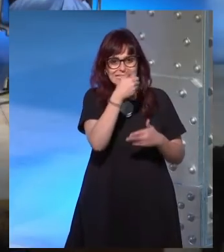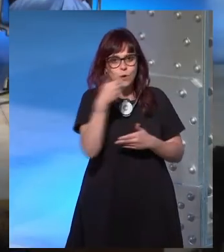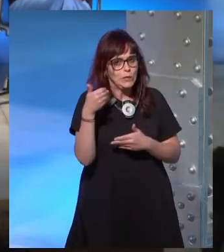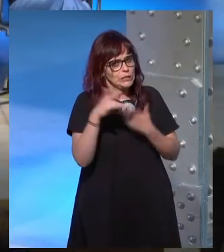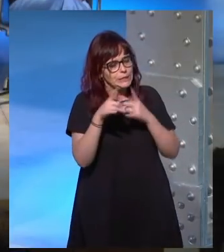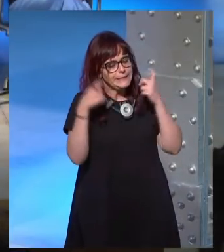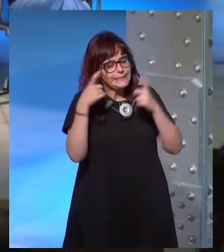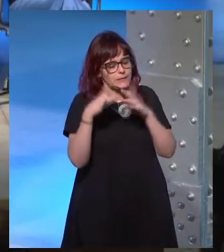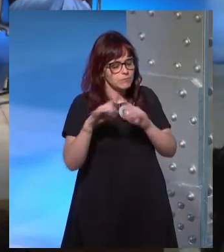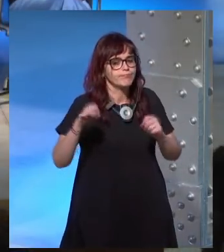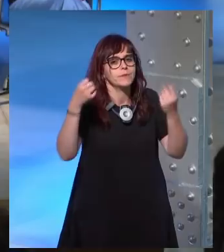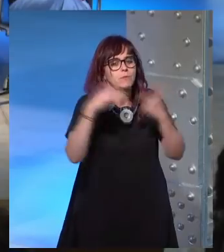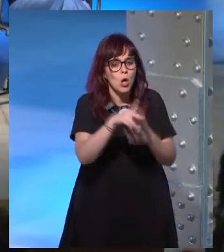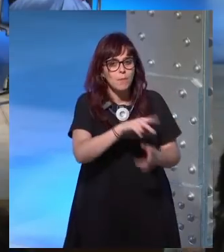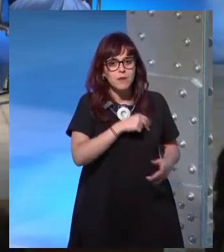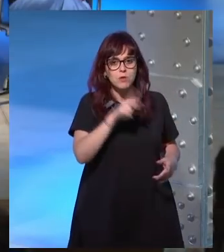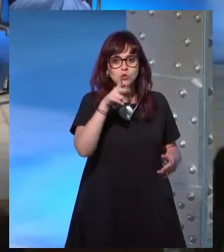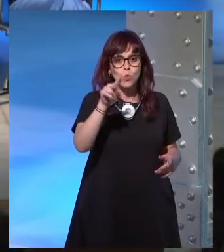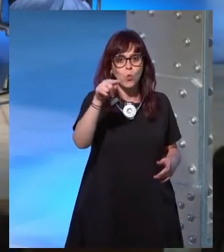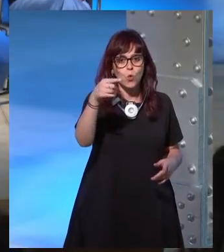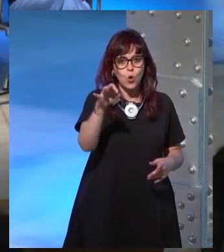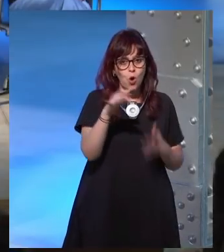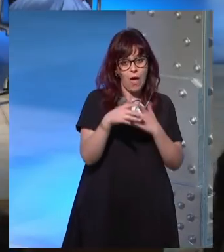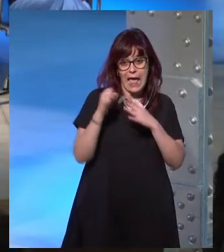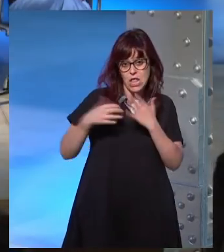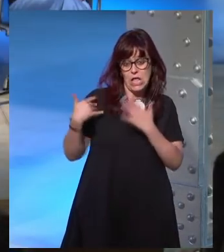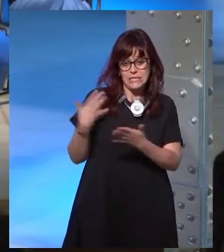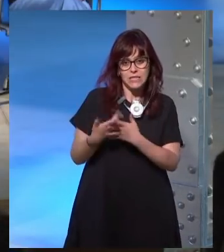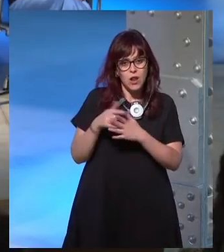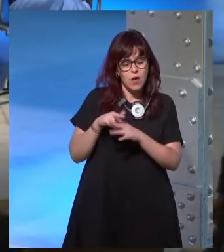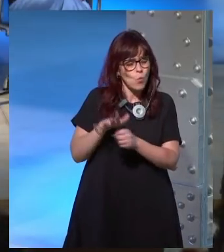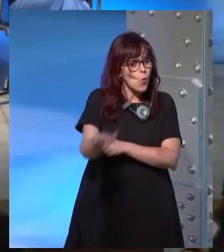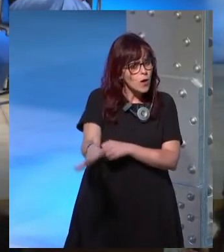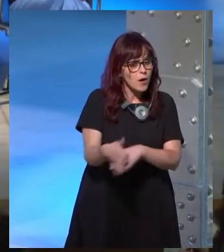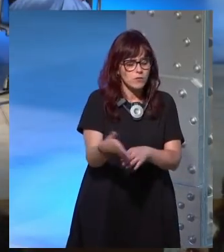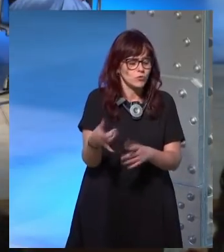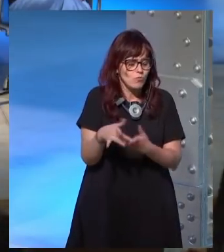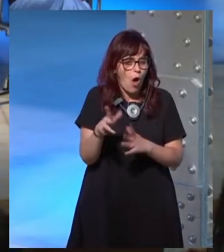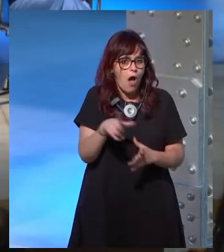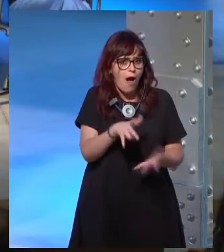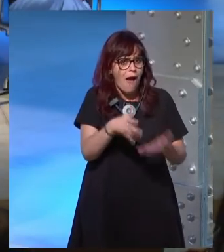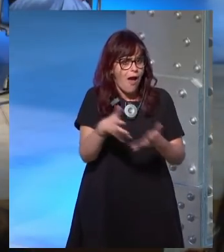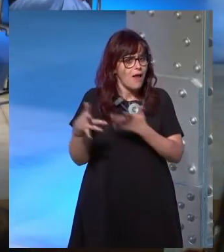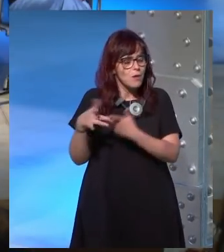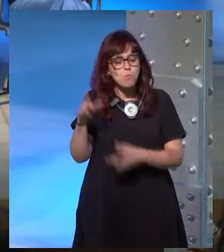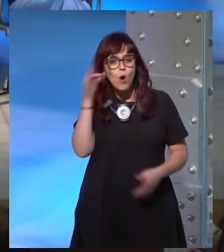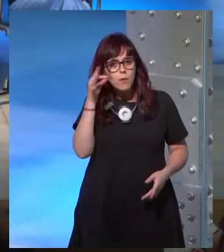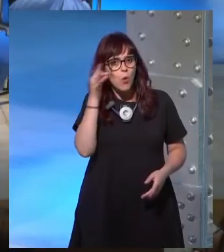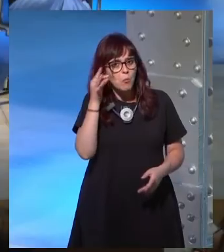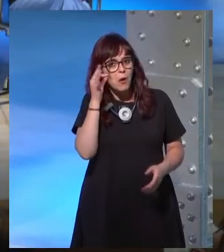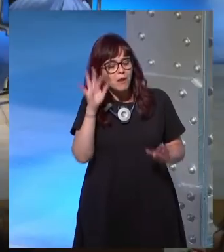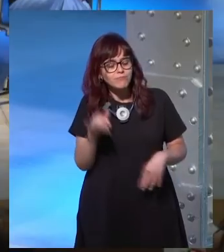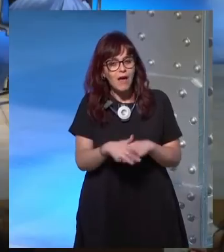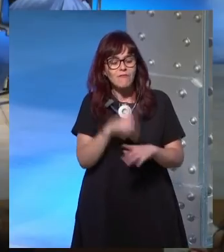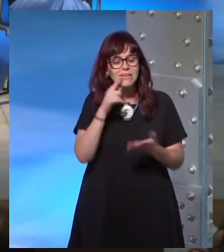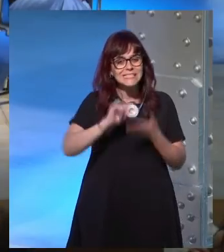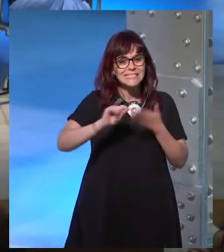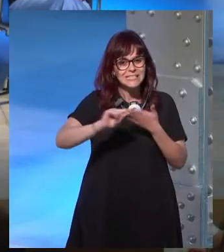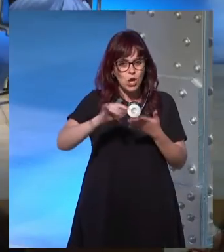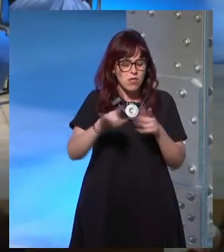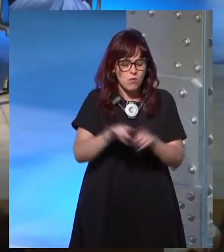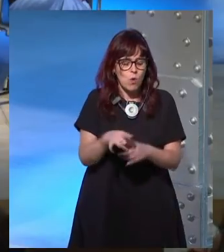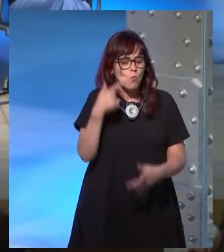this attempt of hijacking the Hugo Awards in the last years. We've seen women that